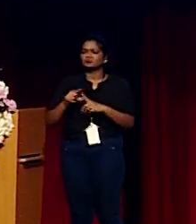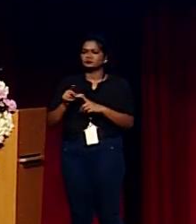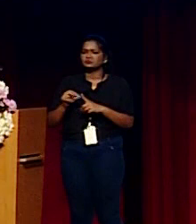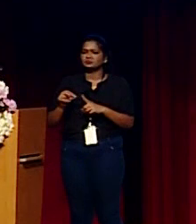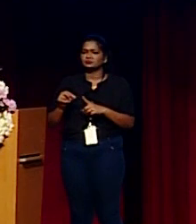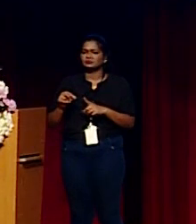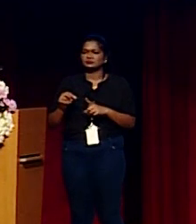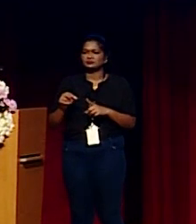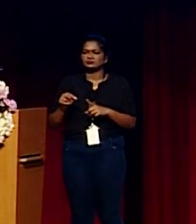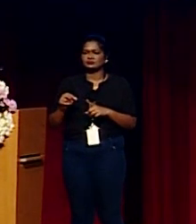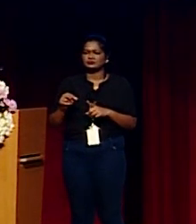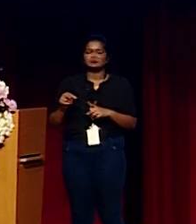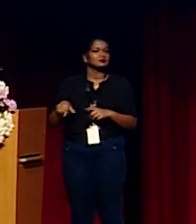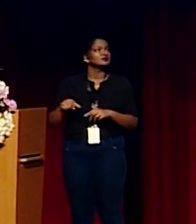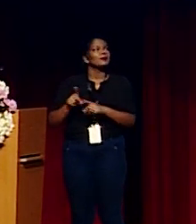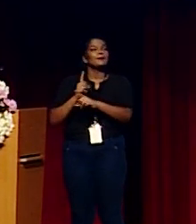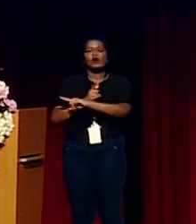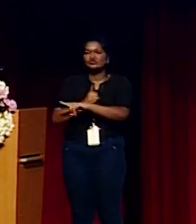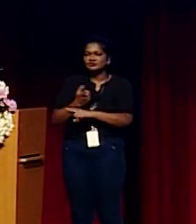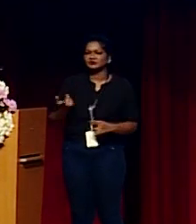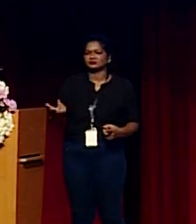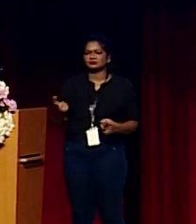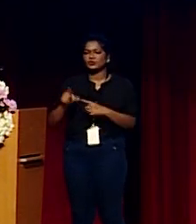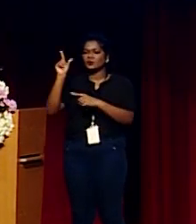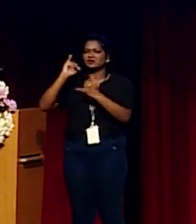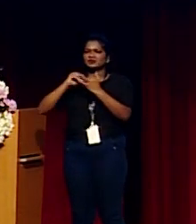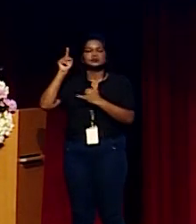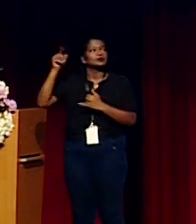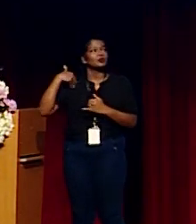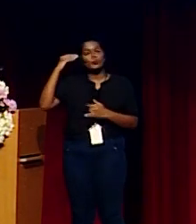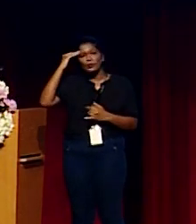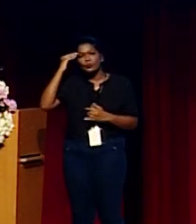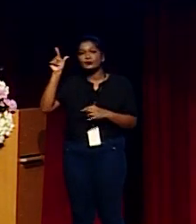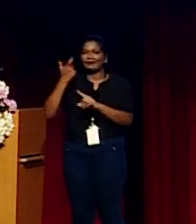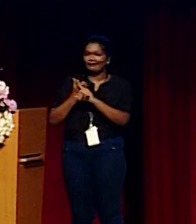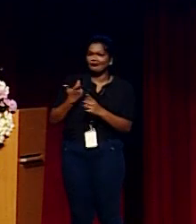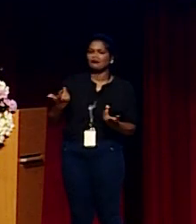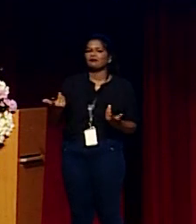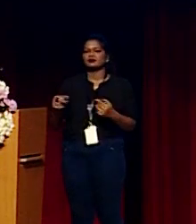to do mathematics. So for instance, in the US, it's Nemeth, and I know that in the UK, used to be